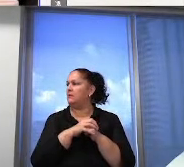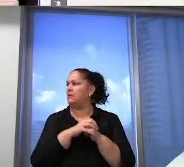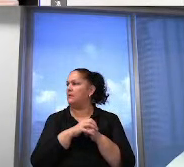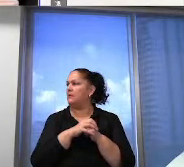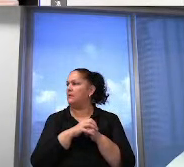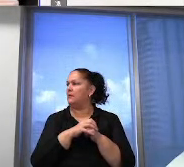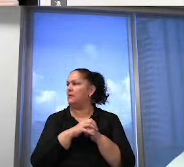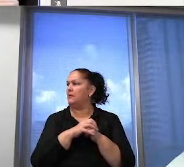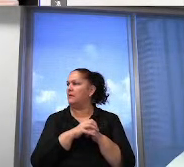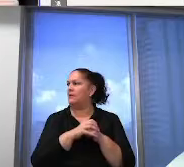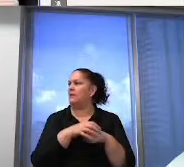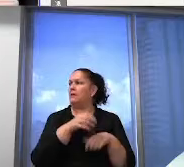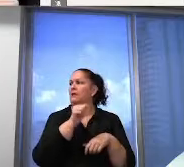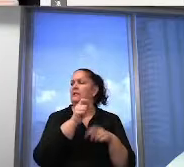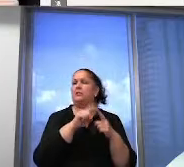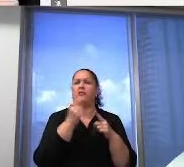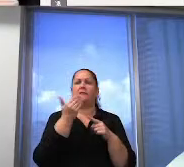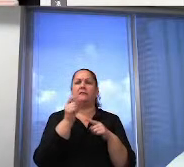sir?